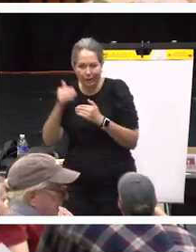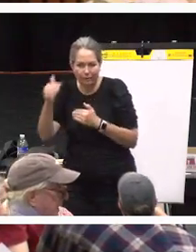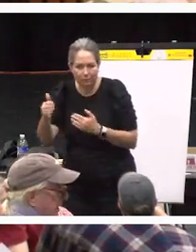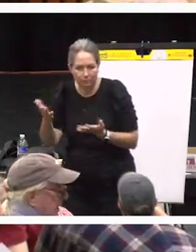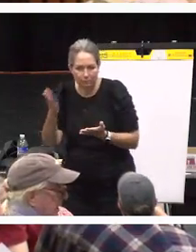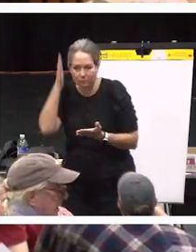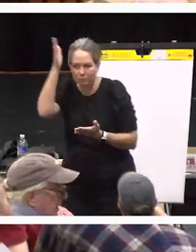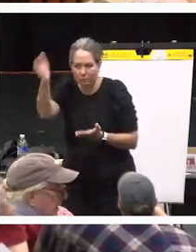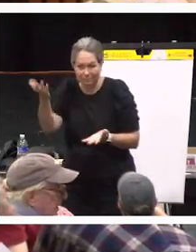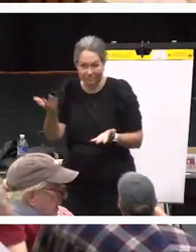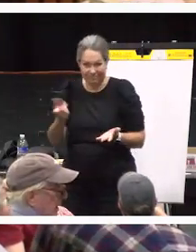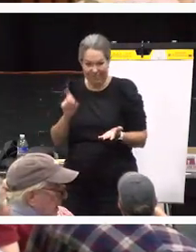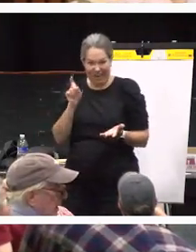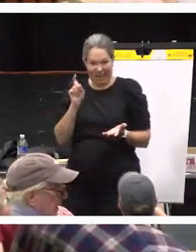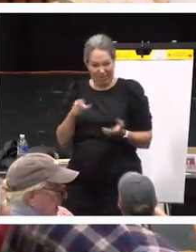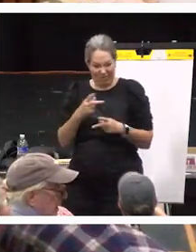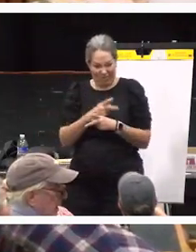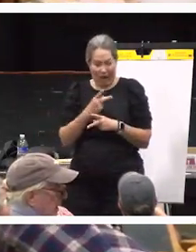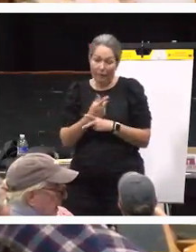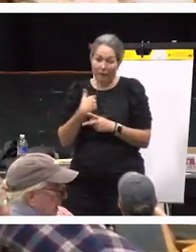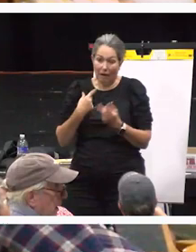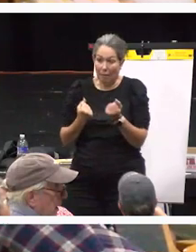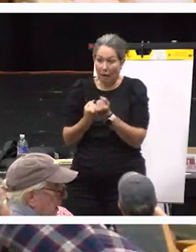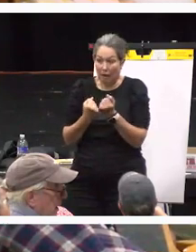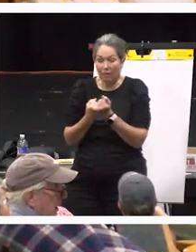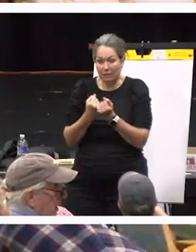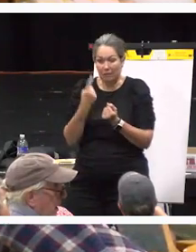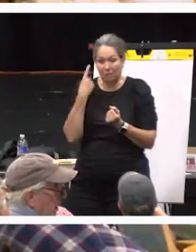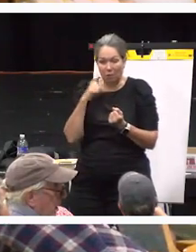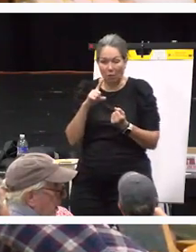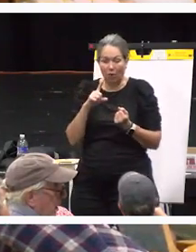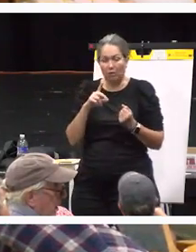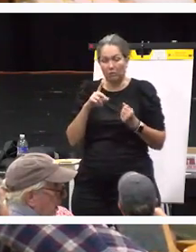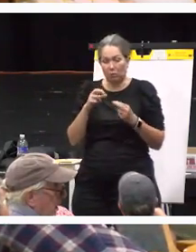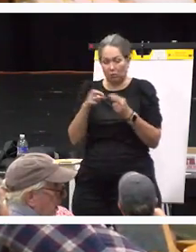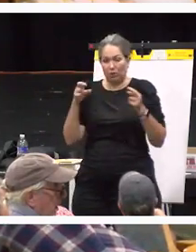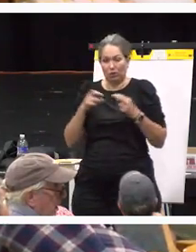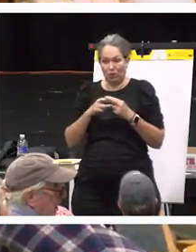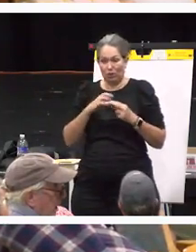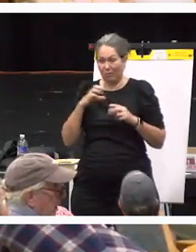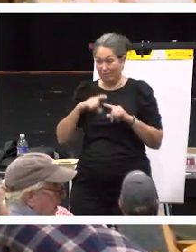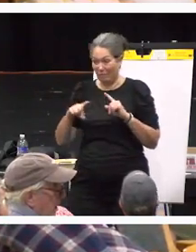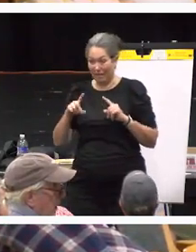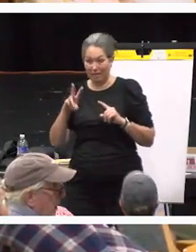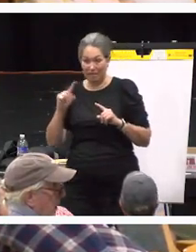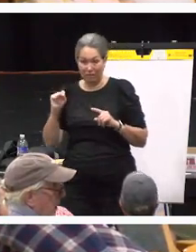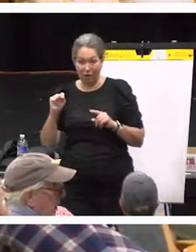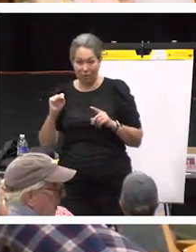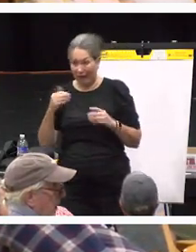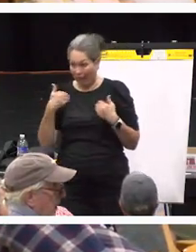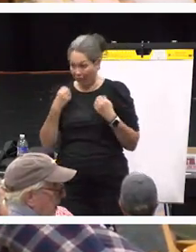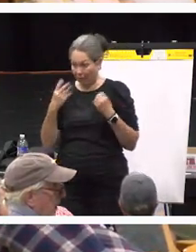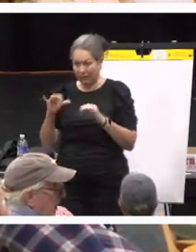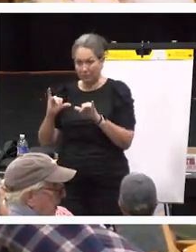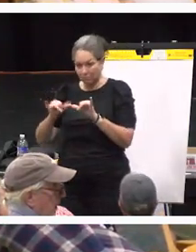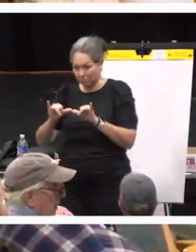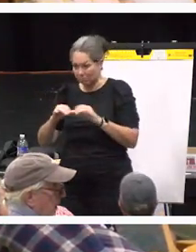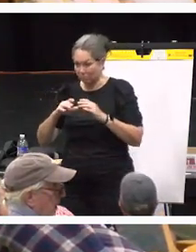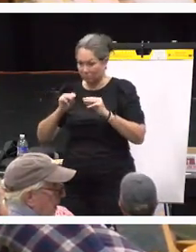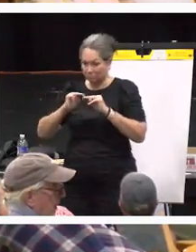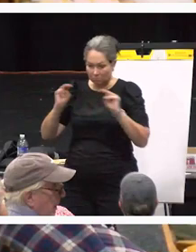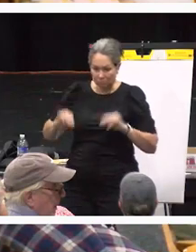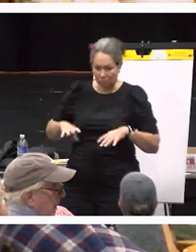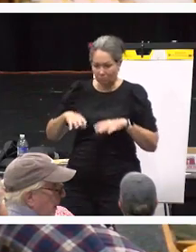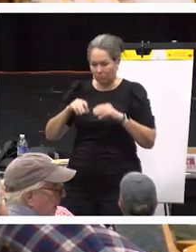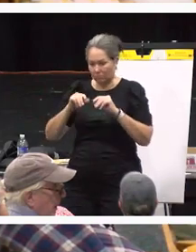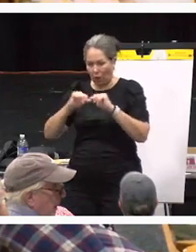how we go about looking at it, and I'm an advocate for the regional commission, but so far Vermont has been informed by engineers, hydrologists, and architects.